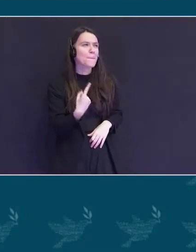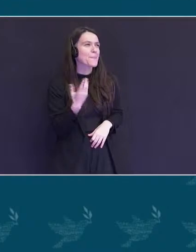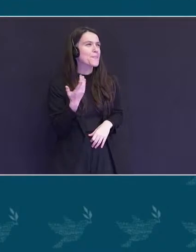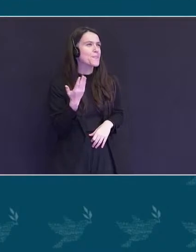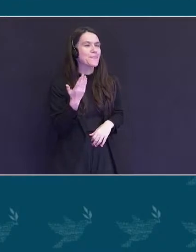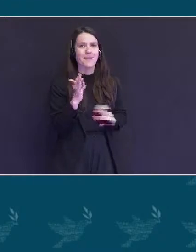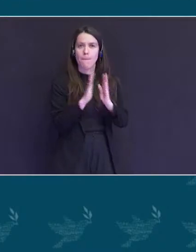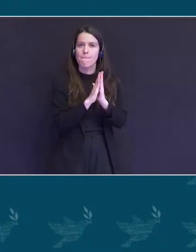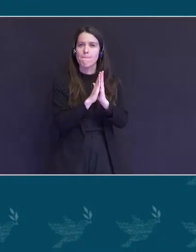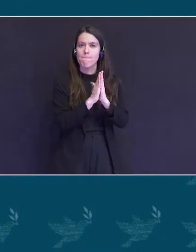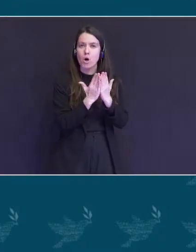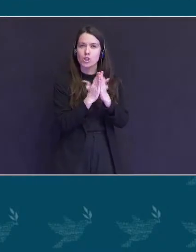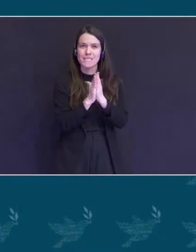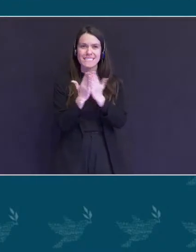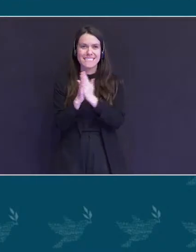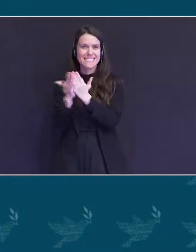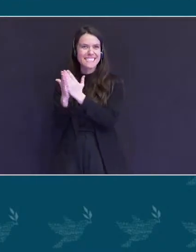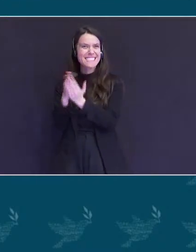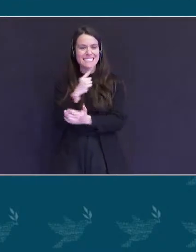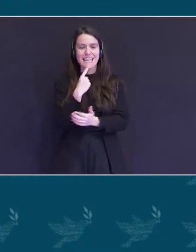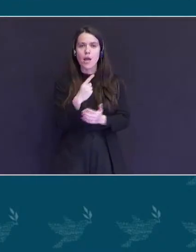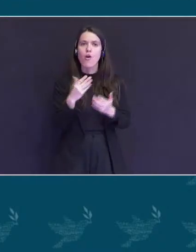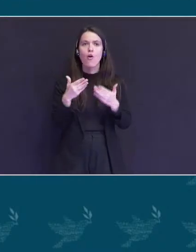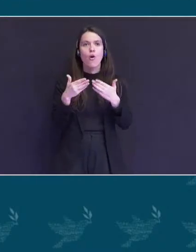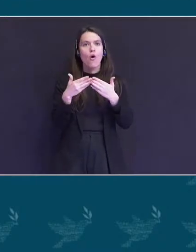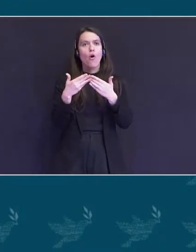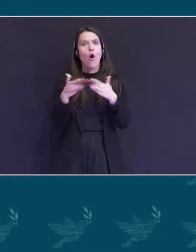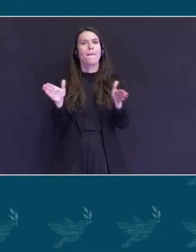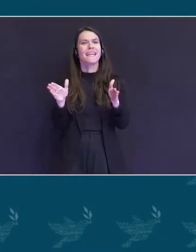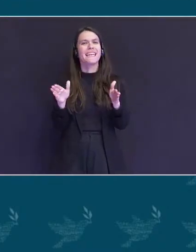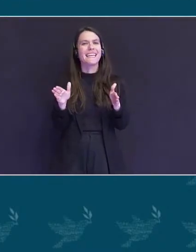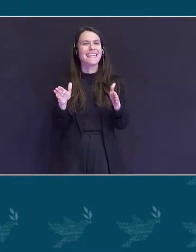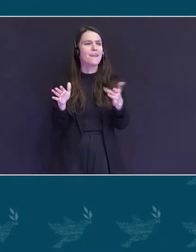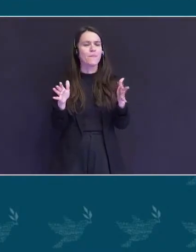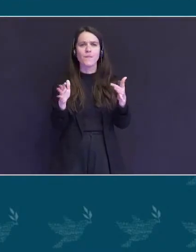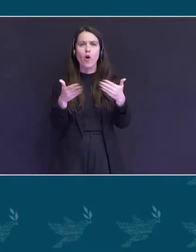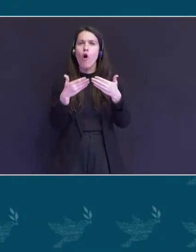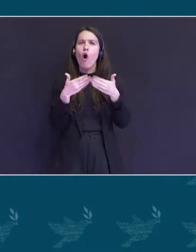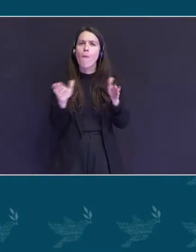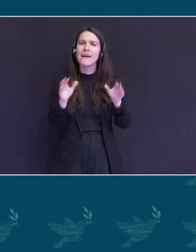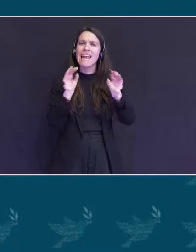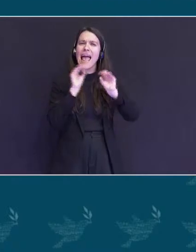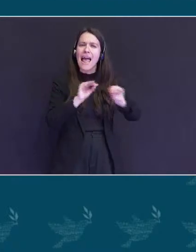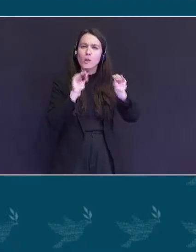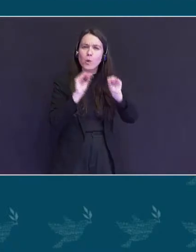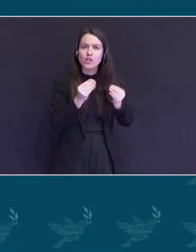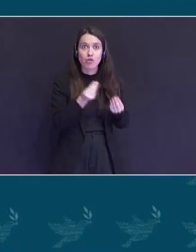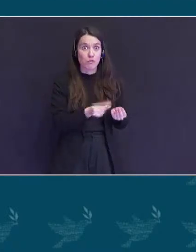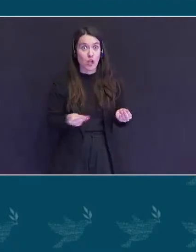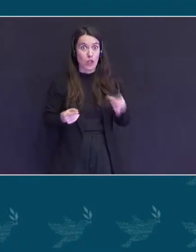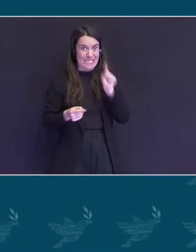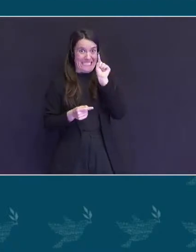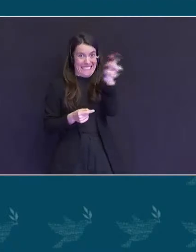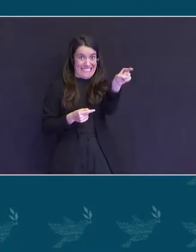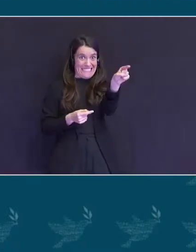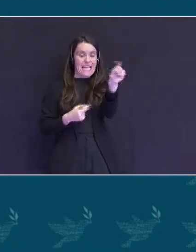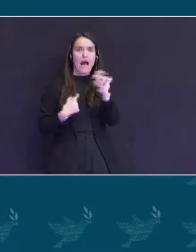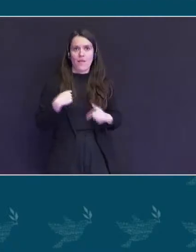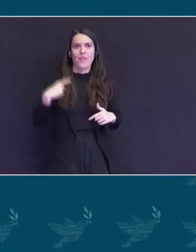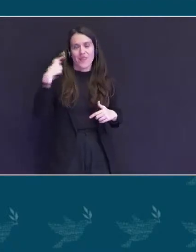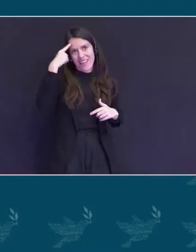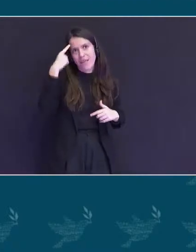the books and the open open educational resources. And I also